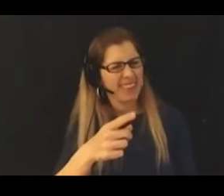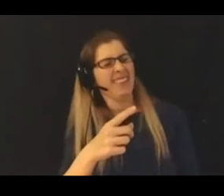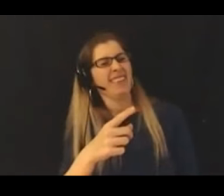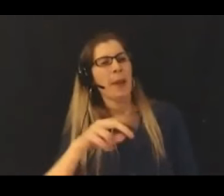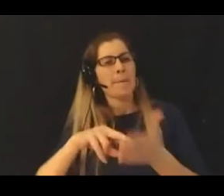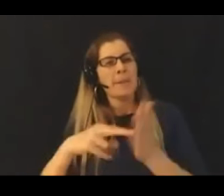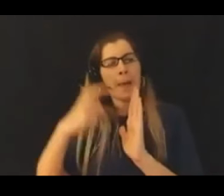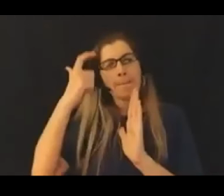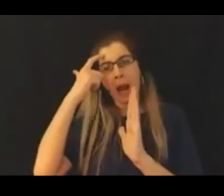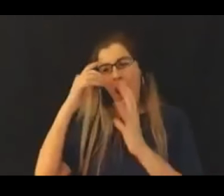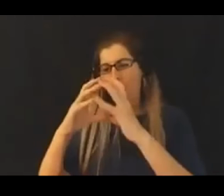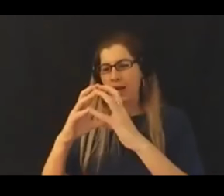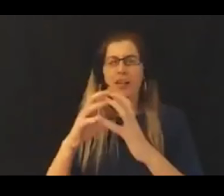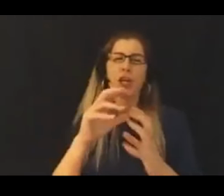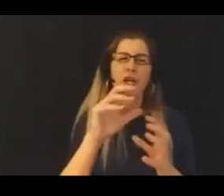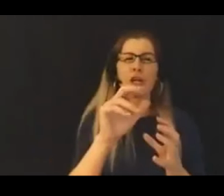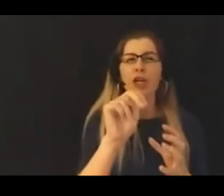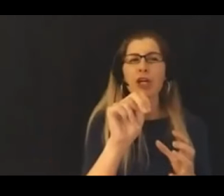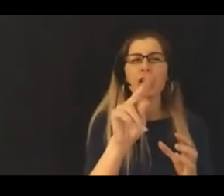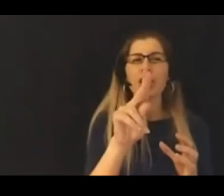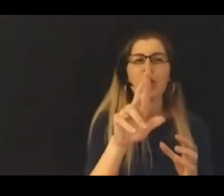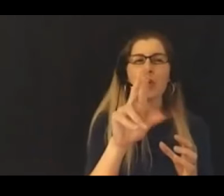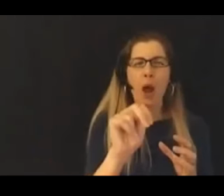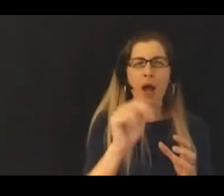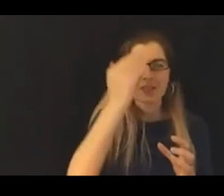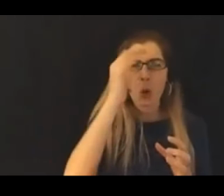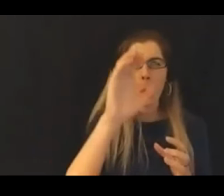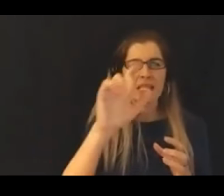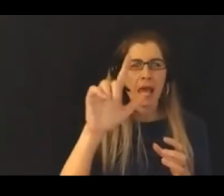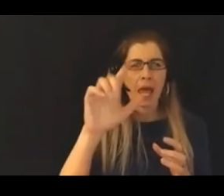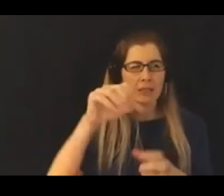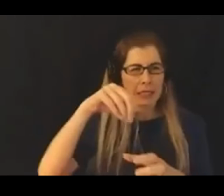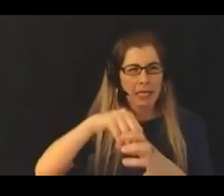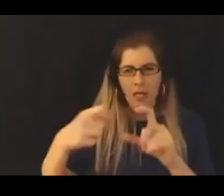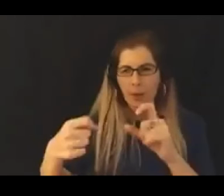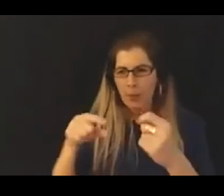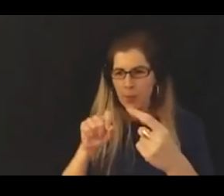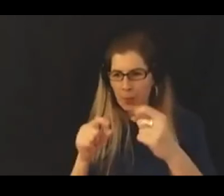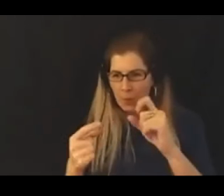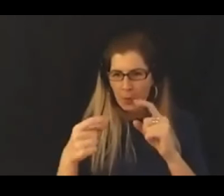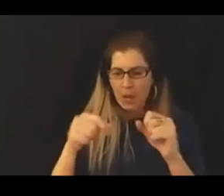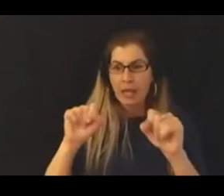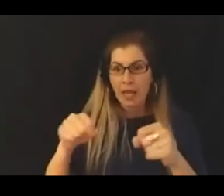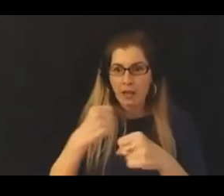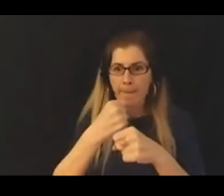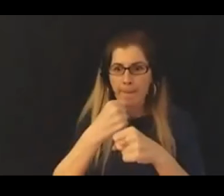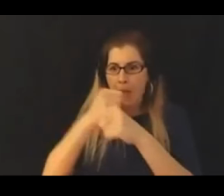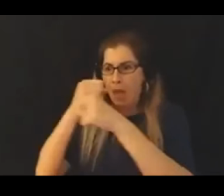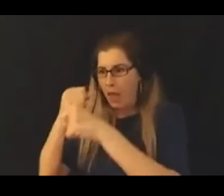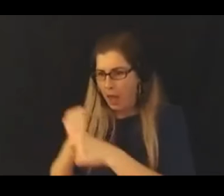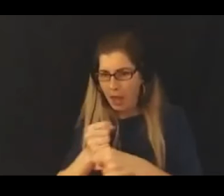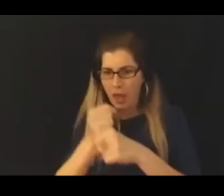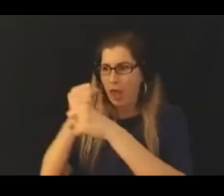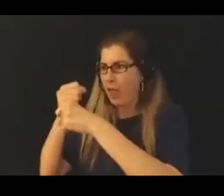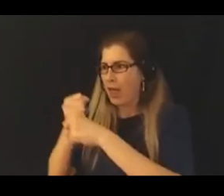that new neurons, and neurons are the cells of the brain, can actually create and come anew and integrate